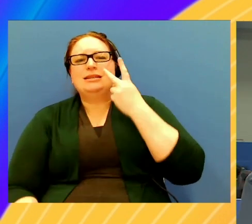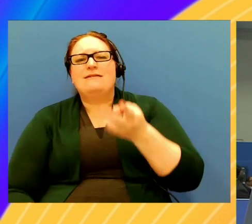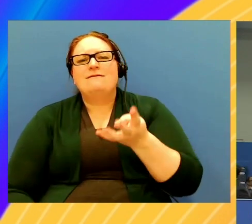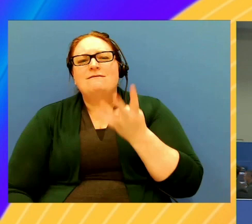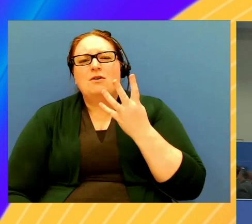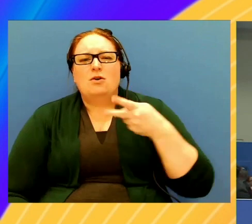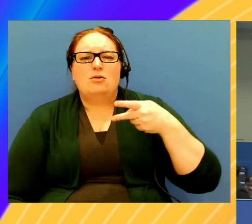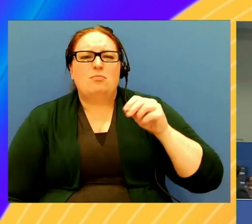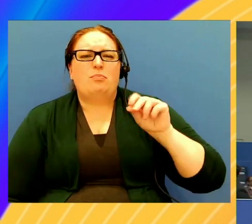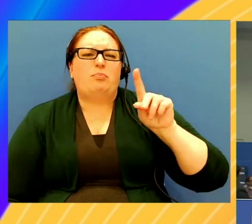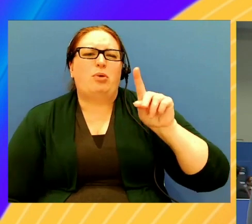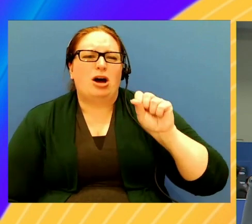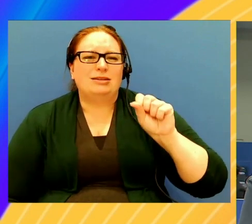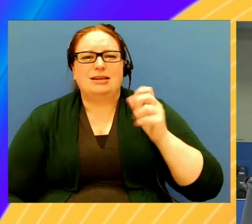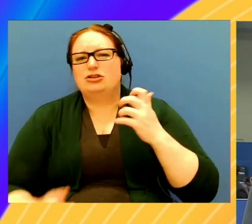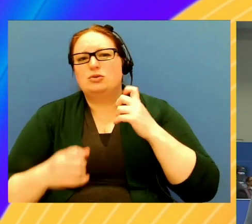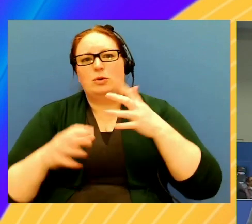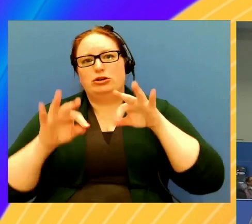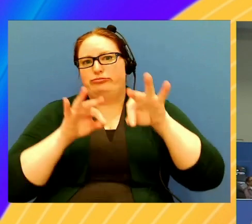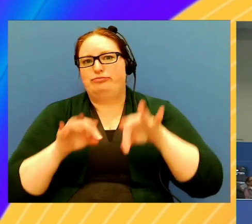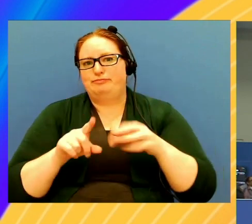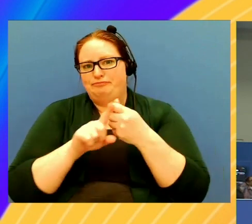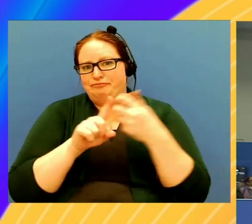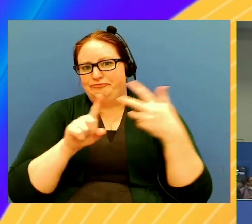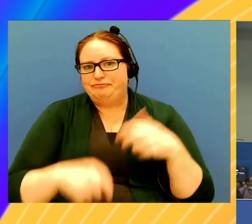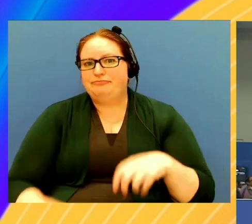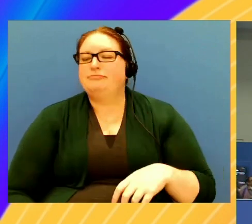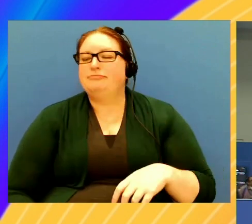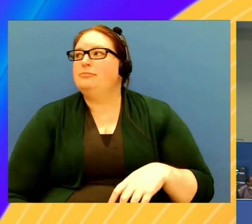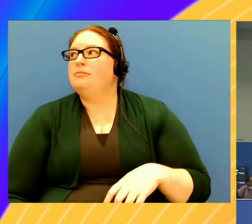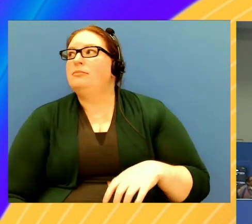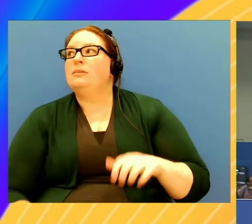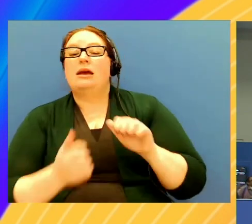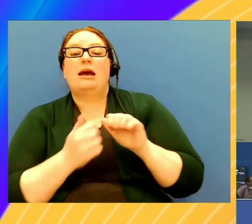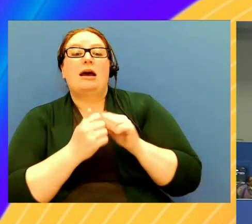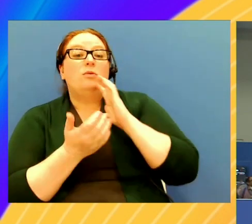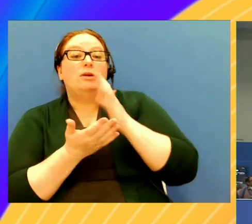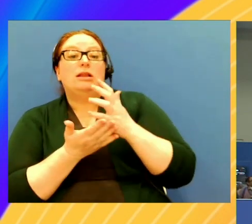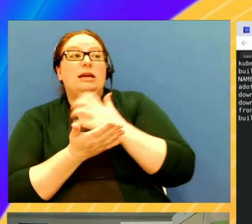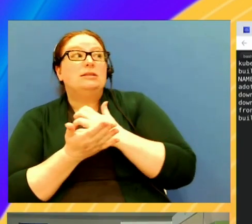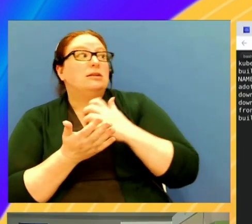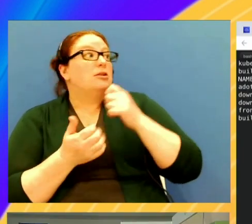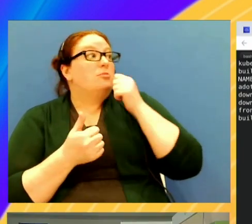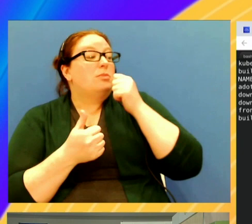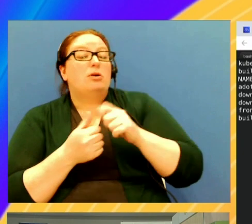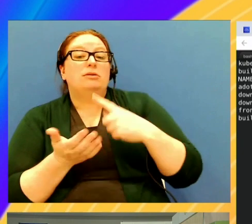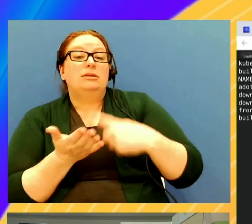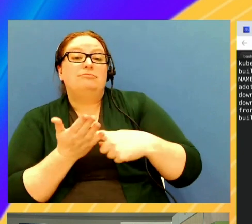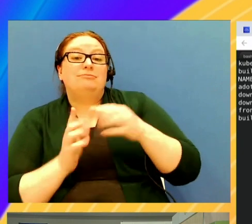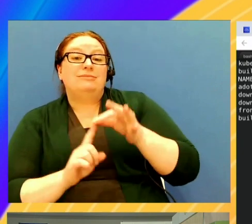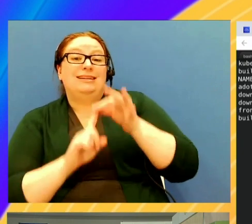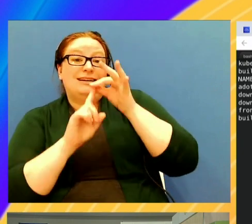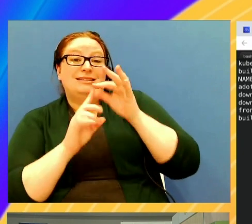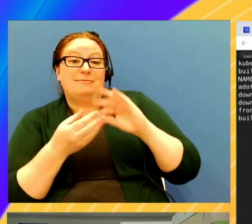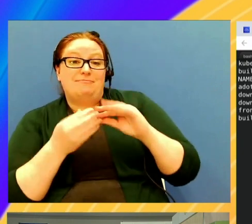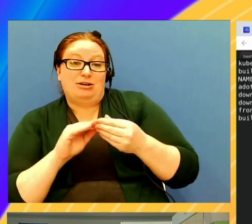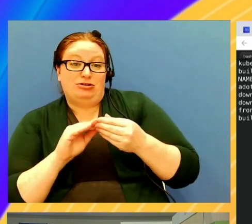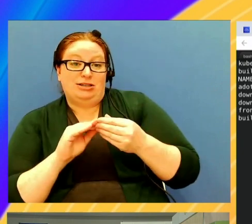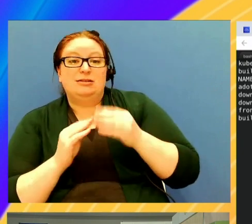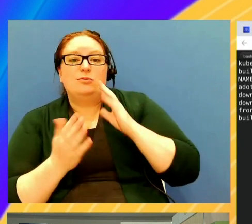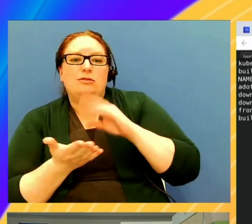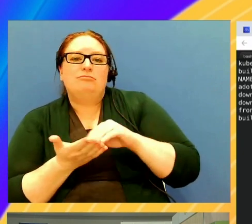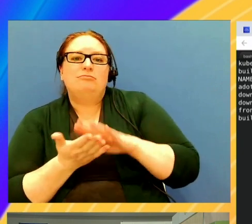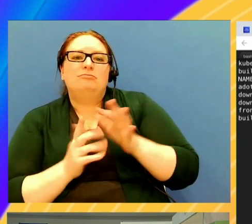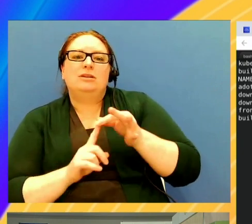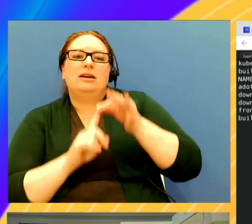wanted to set the stage. Perfect. And the way we're going to collect these metrics, remember I was talking about custom metrics, so we're going to capture the custom metrics and